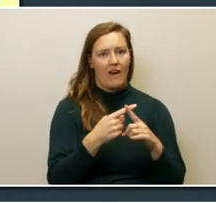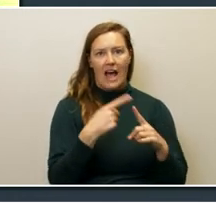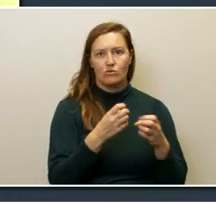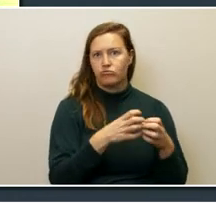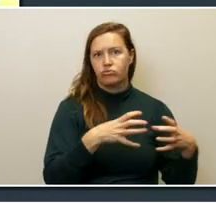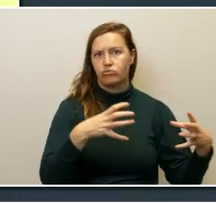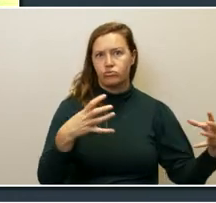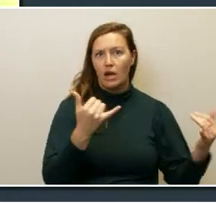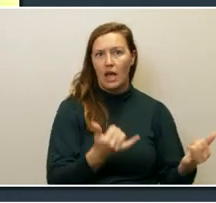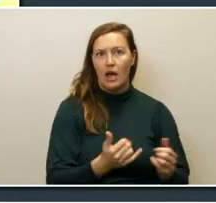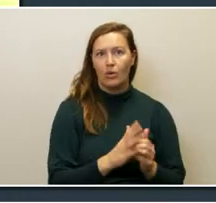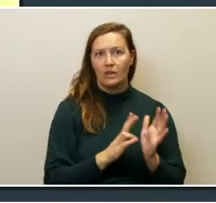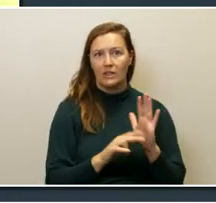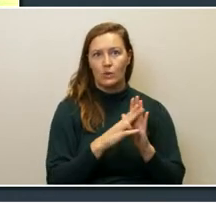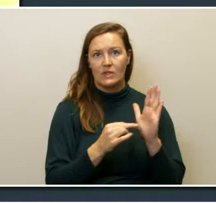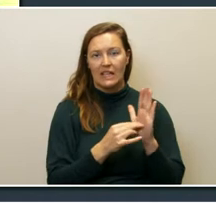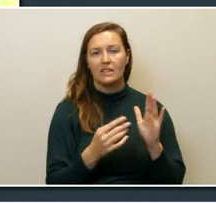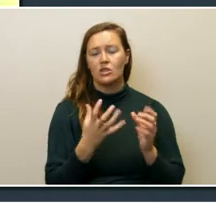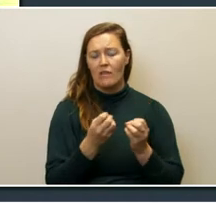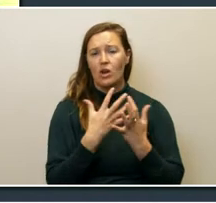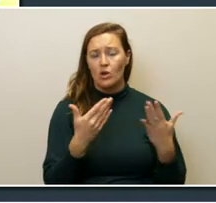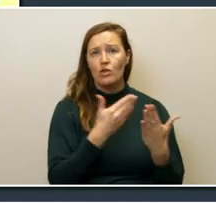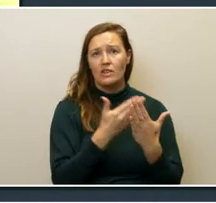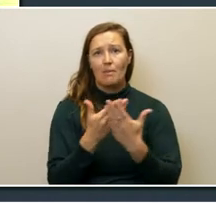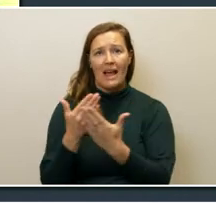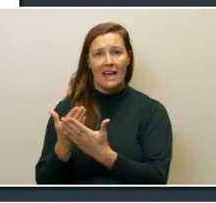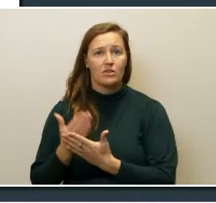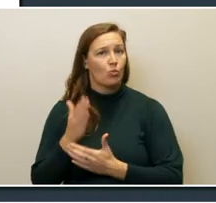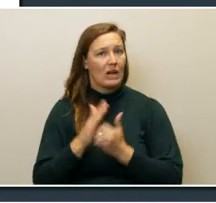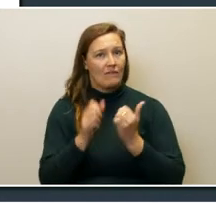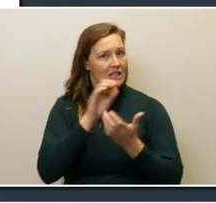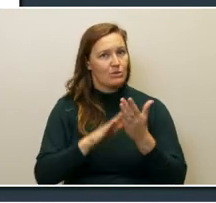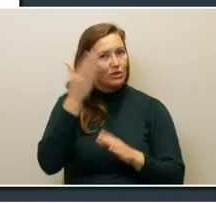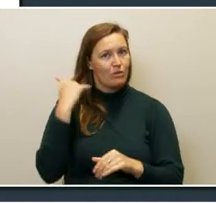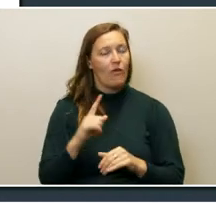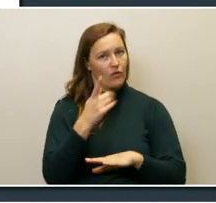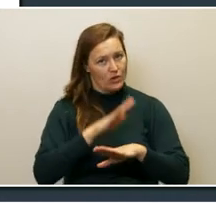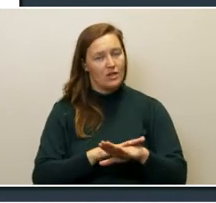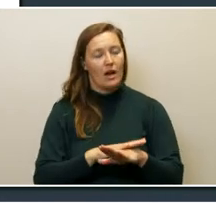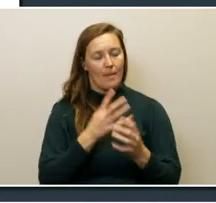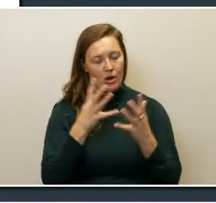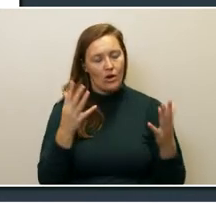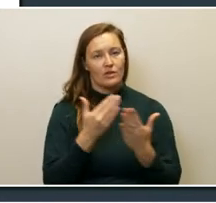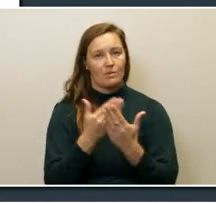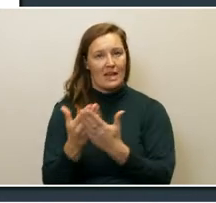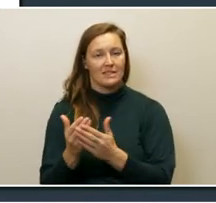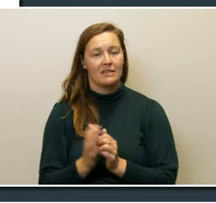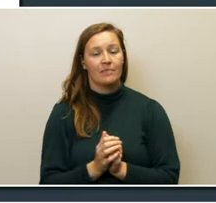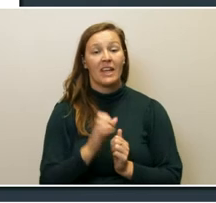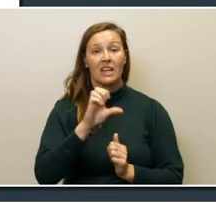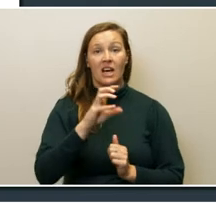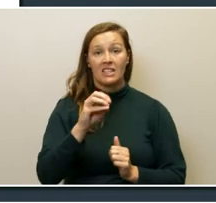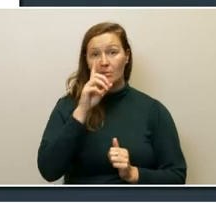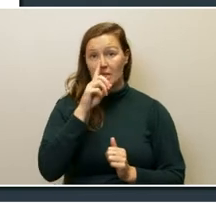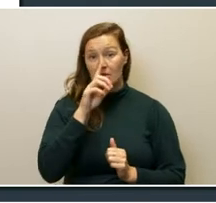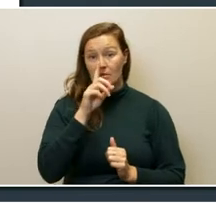So we've got a huge, huge demand that we've never experienced before. 90% of our users